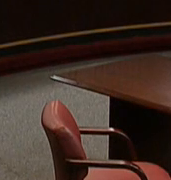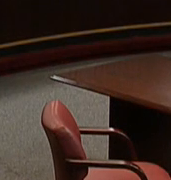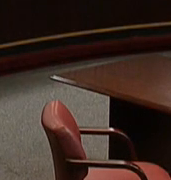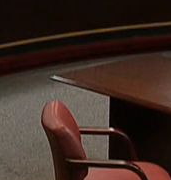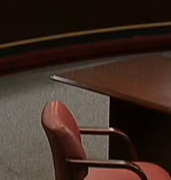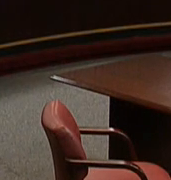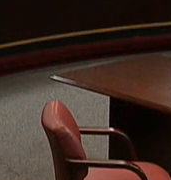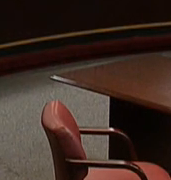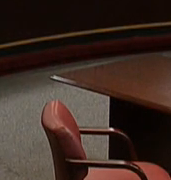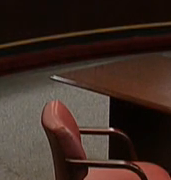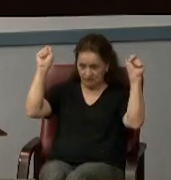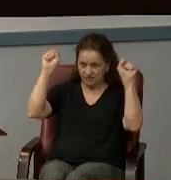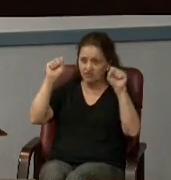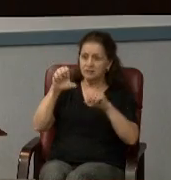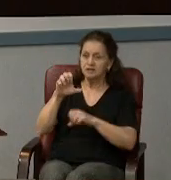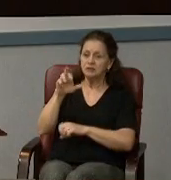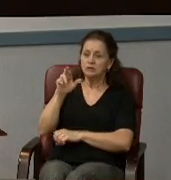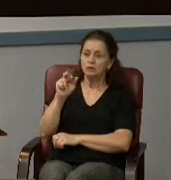Crary? Here.